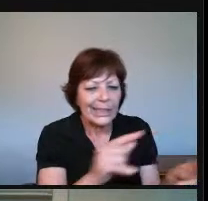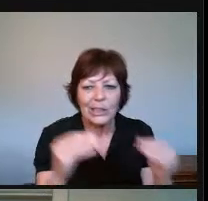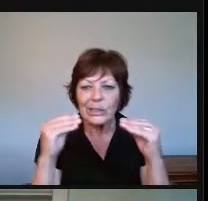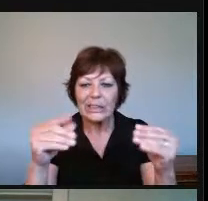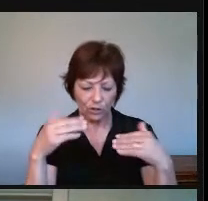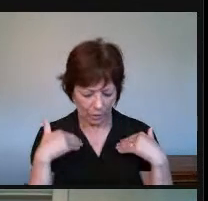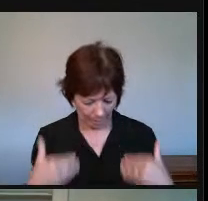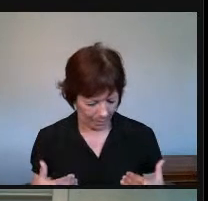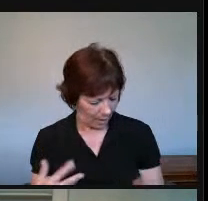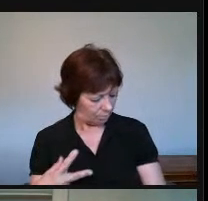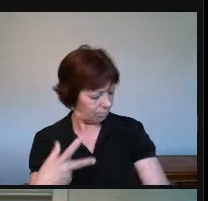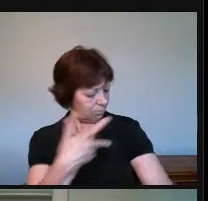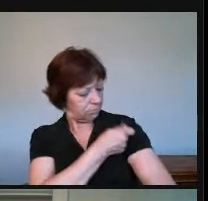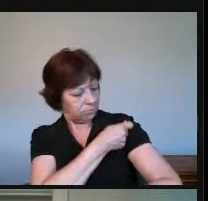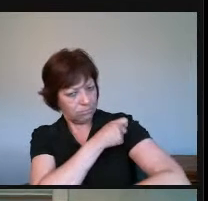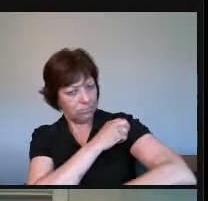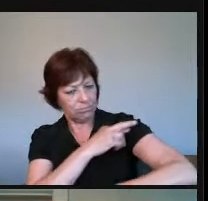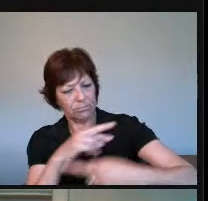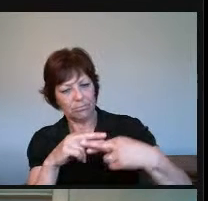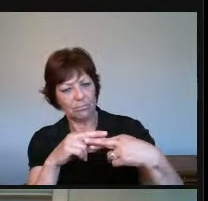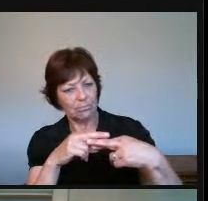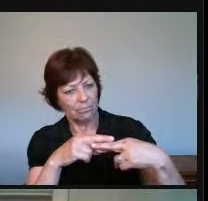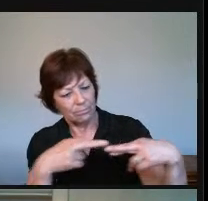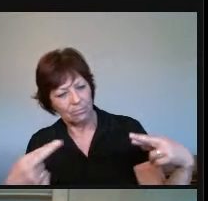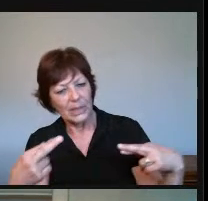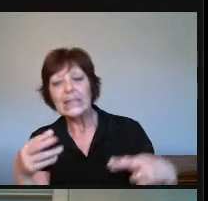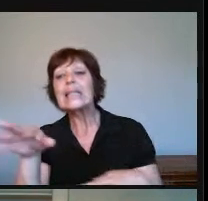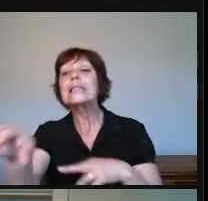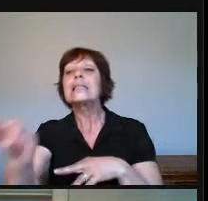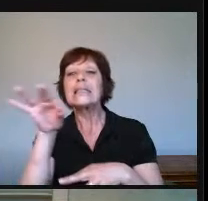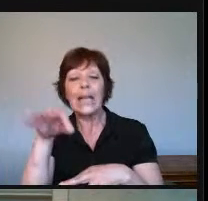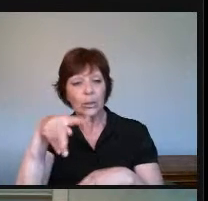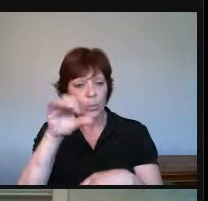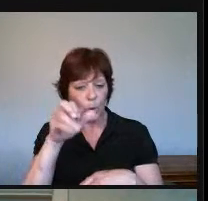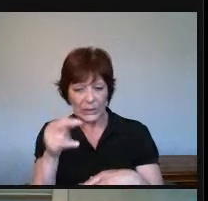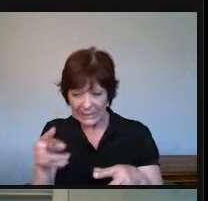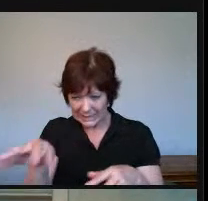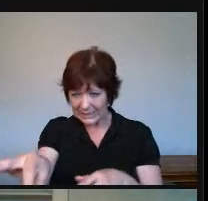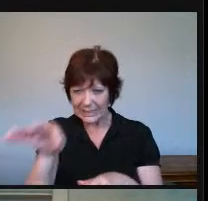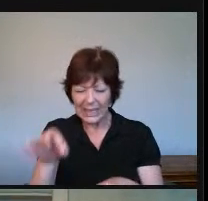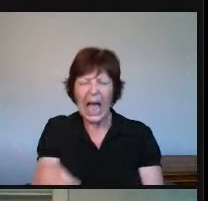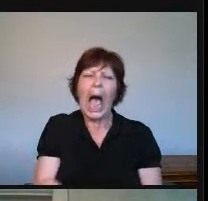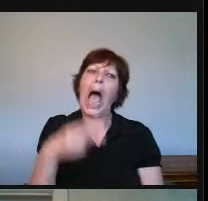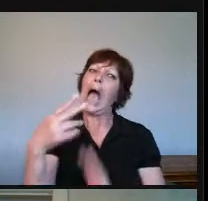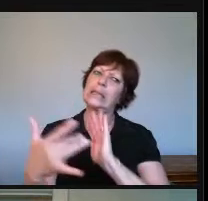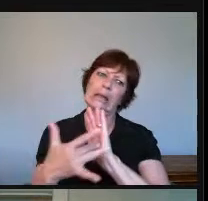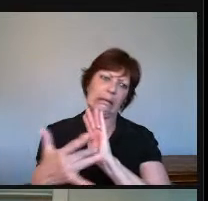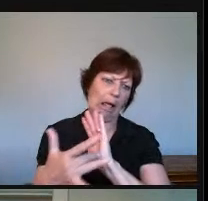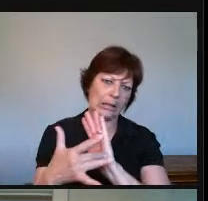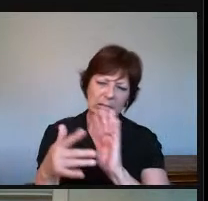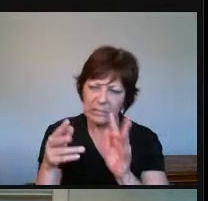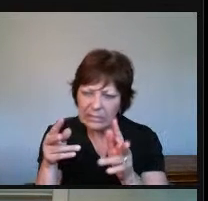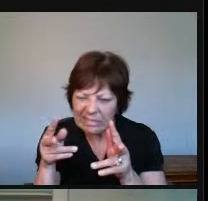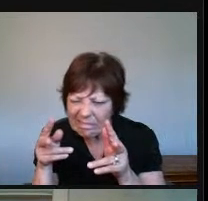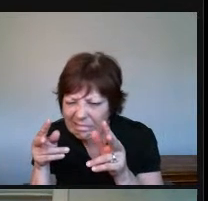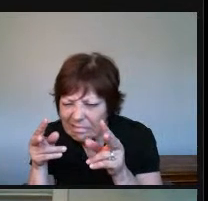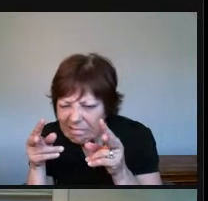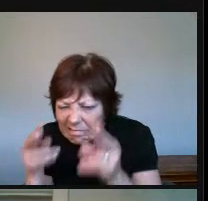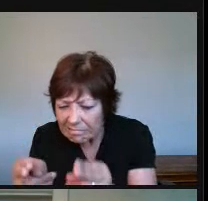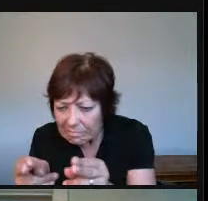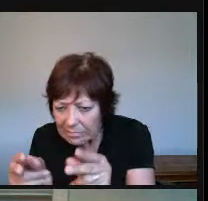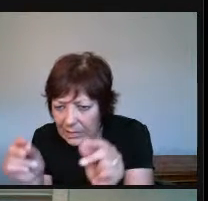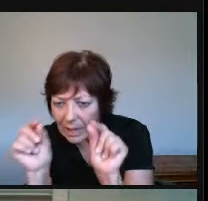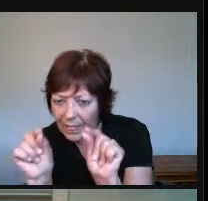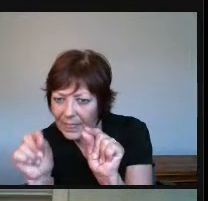that immune system, and the protein that they were able to use very high technology to select a protein